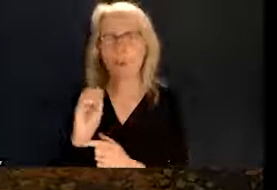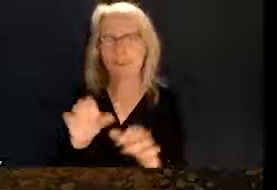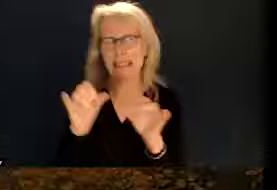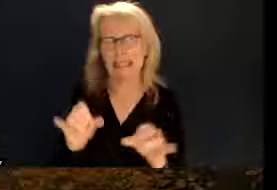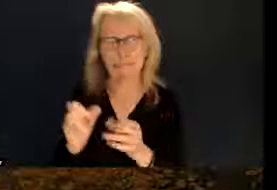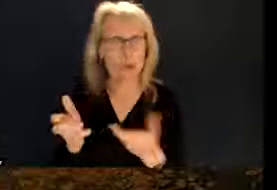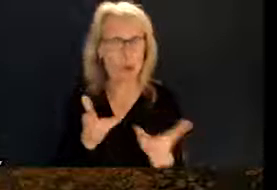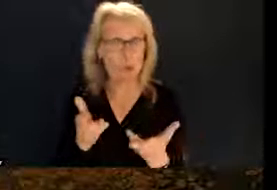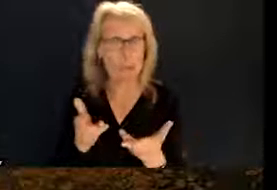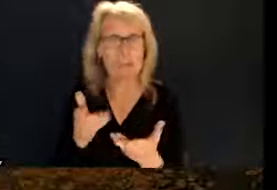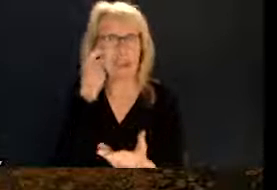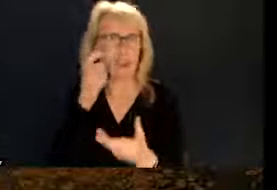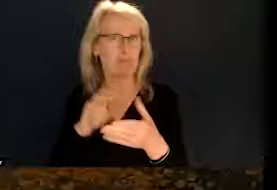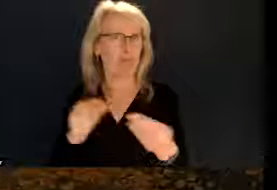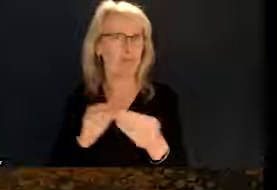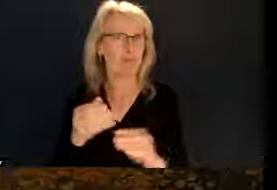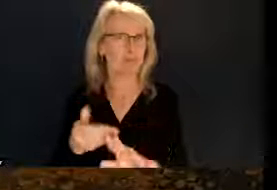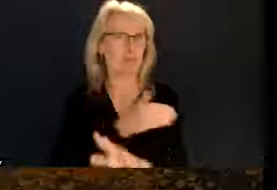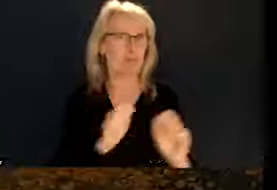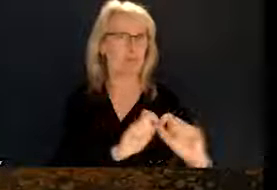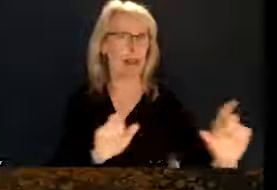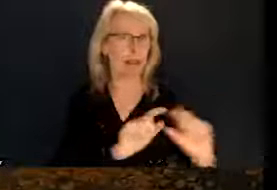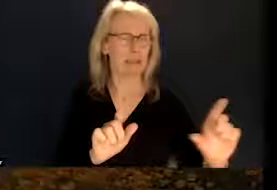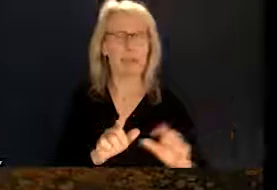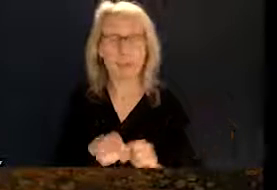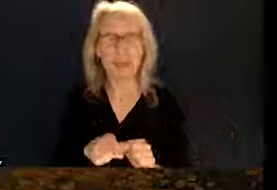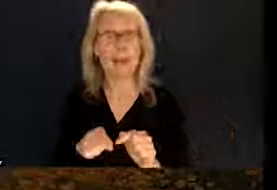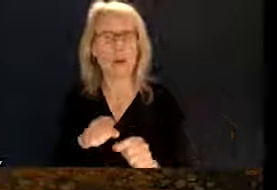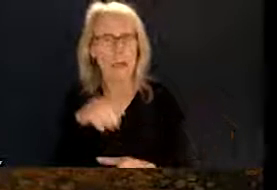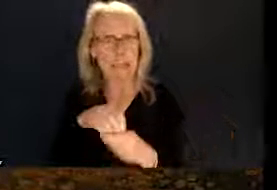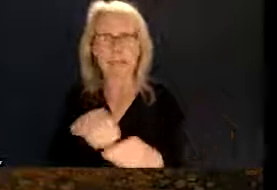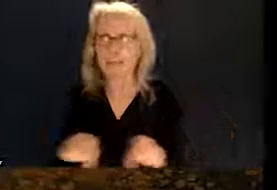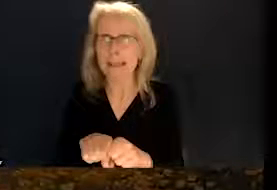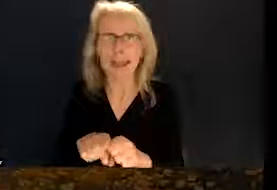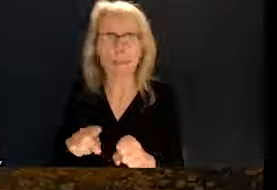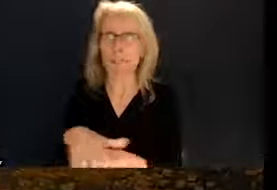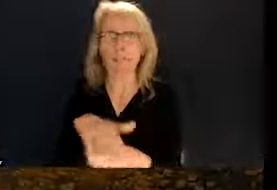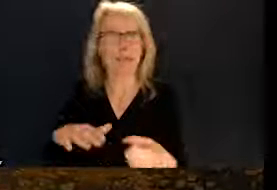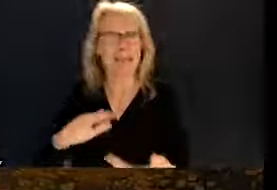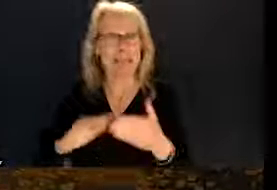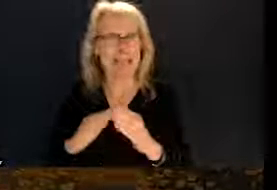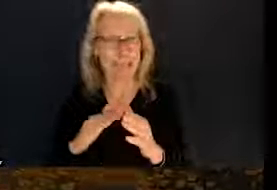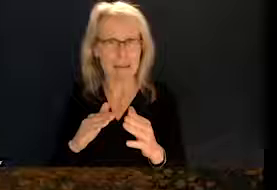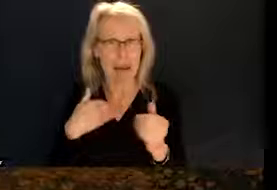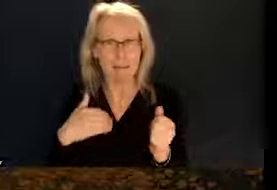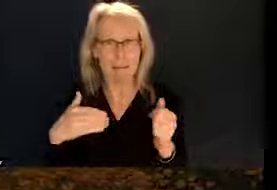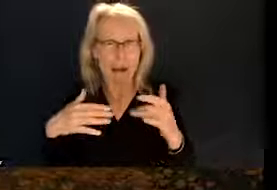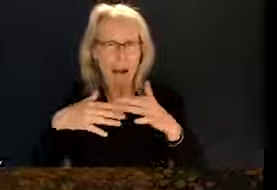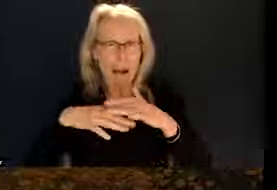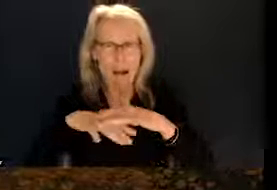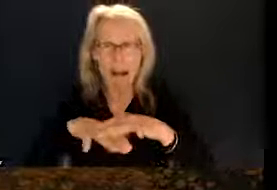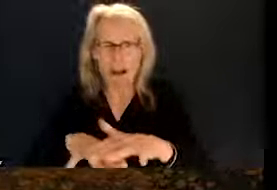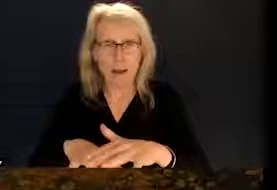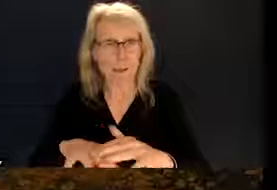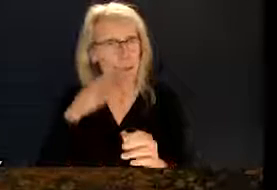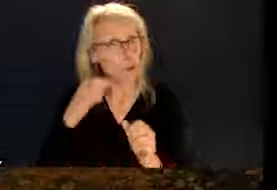ago, they exist in the same places that our cities are in. Because Again,